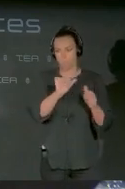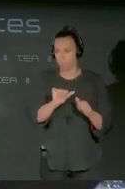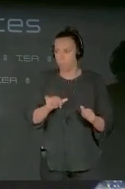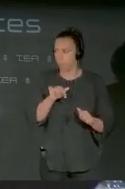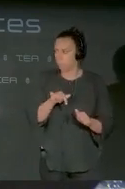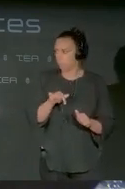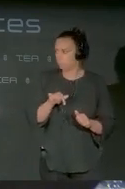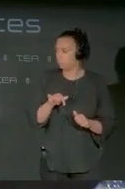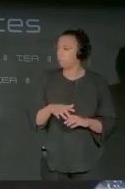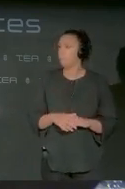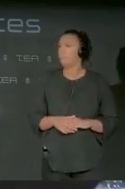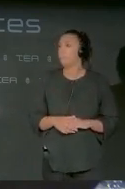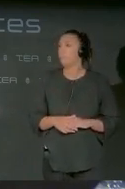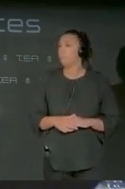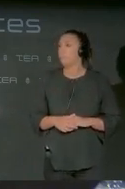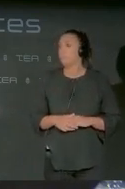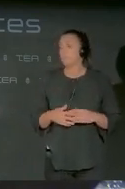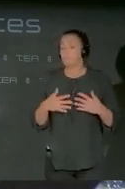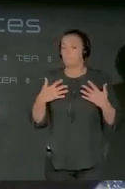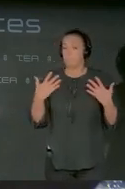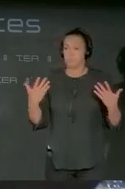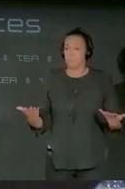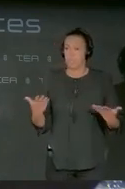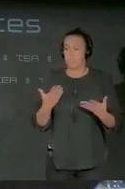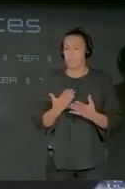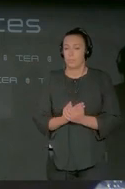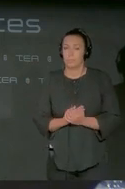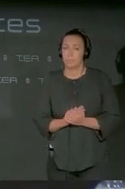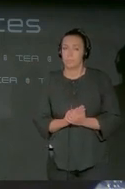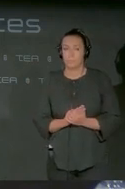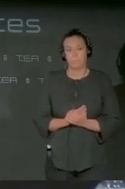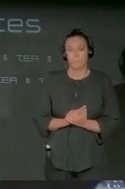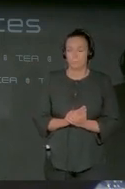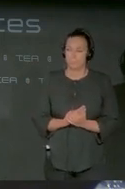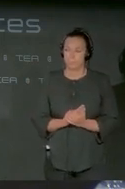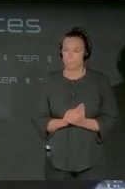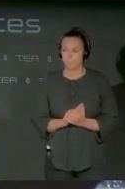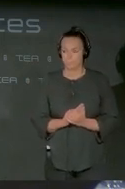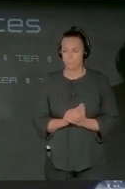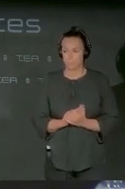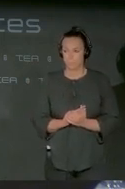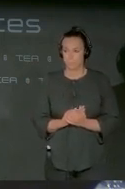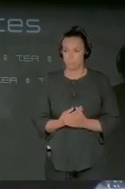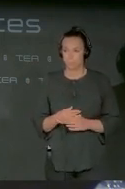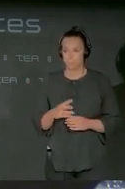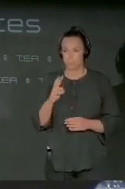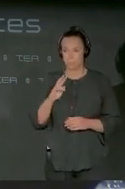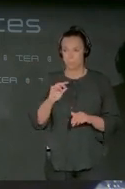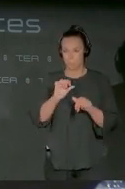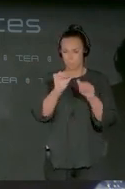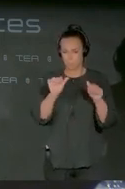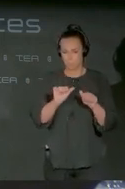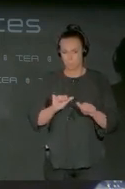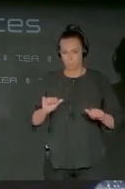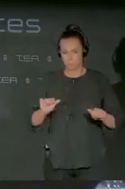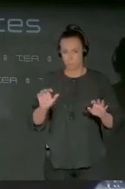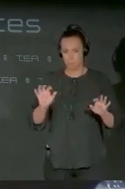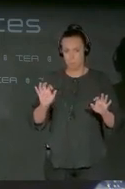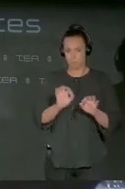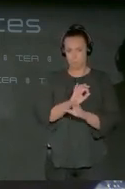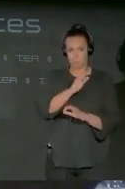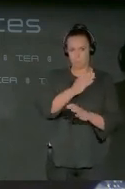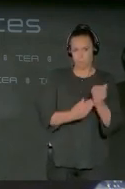said, those exist and there is funding available for those. Perhaps co-funding instruments might be able to encourage that a little bit, but